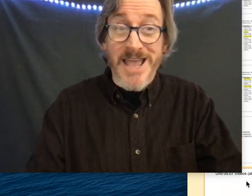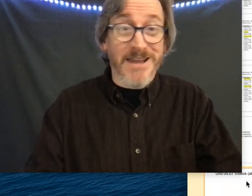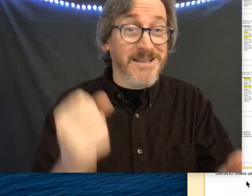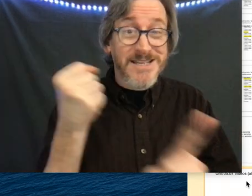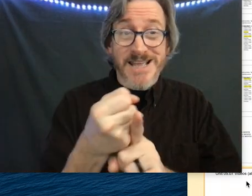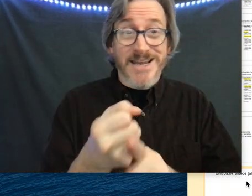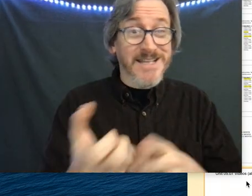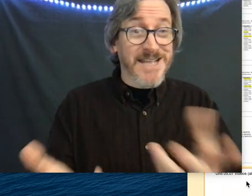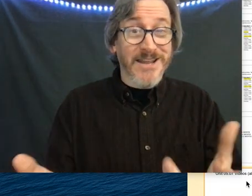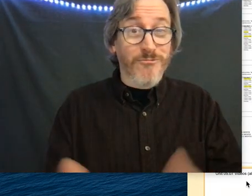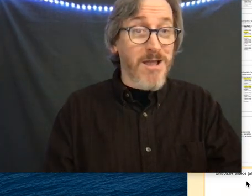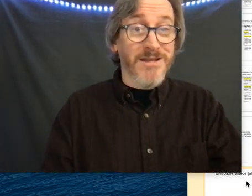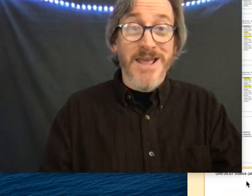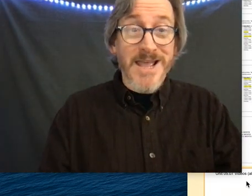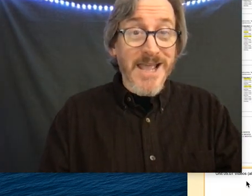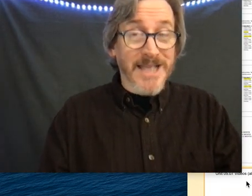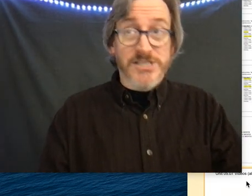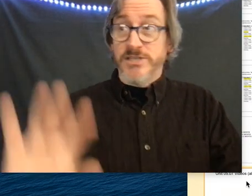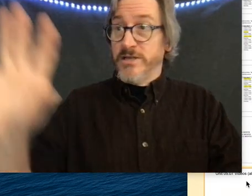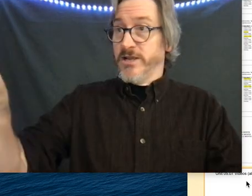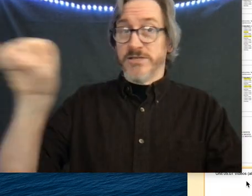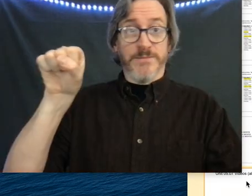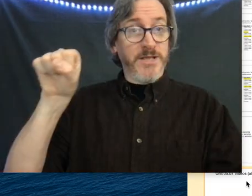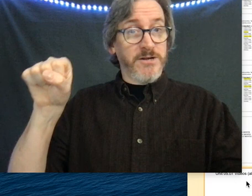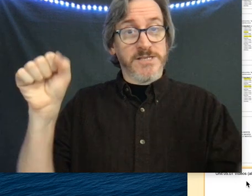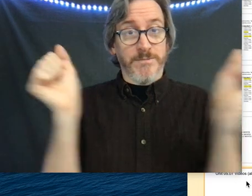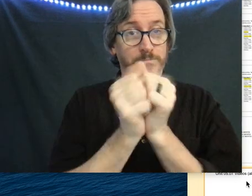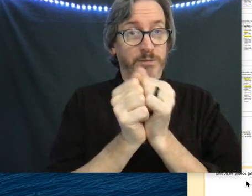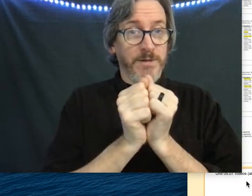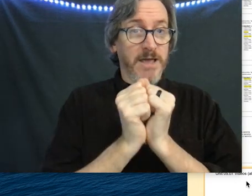5.7. Again, as I said, it's hit and run. It's